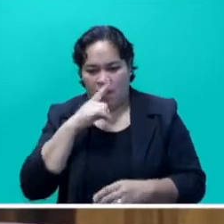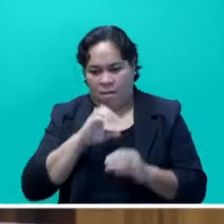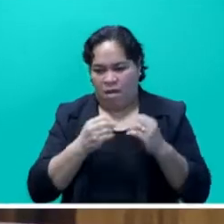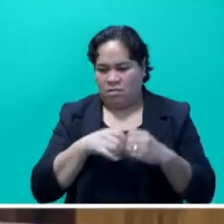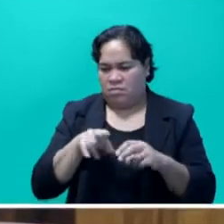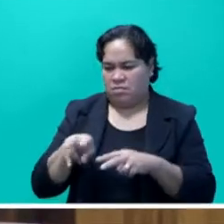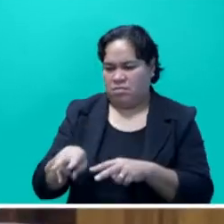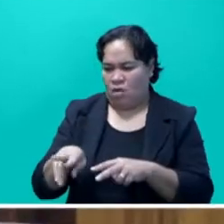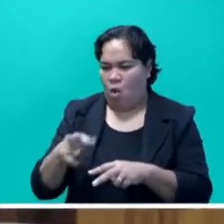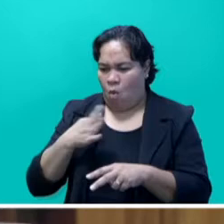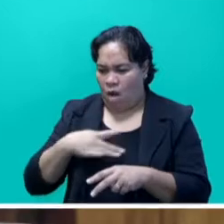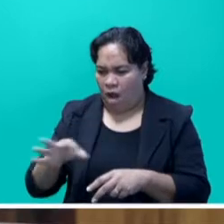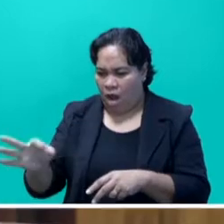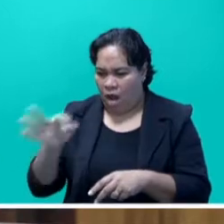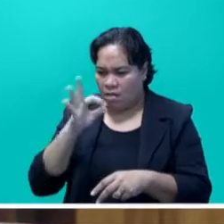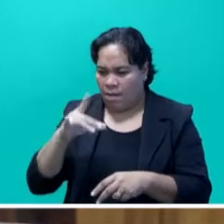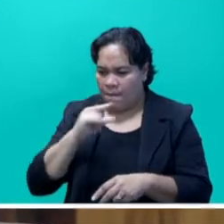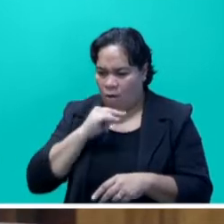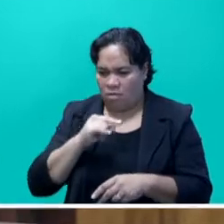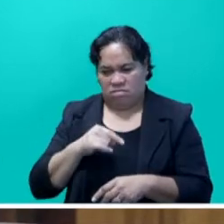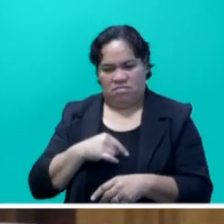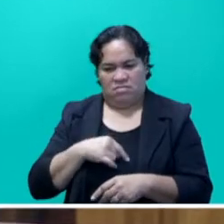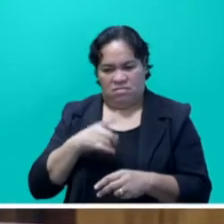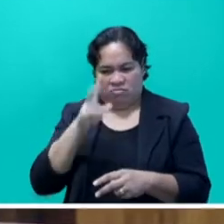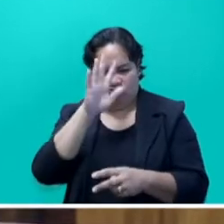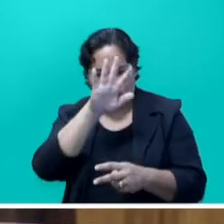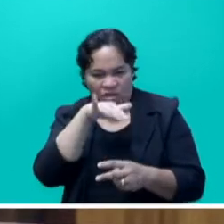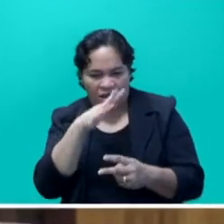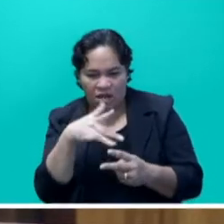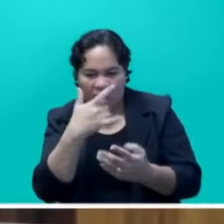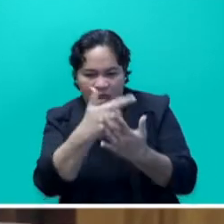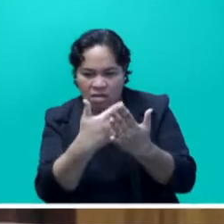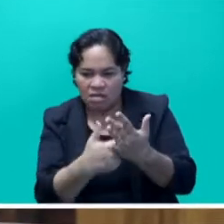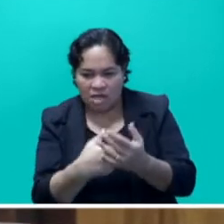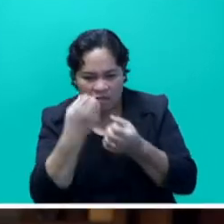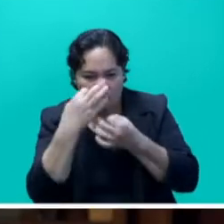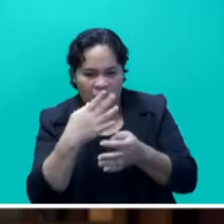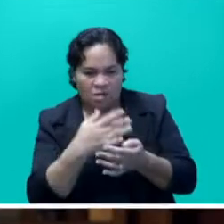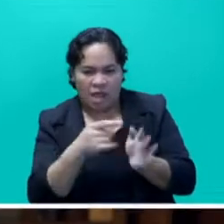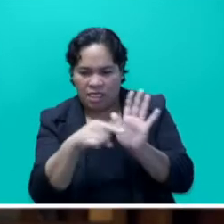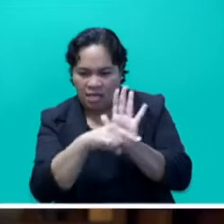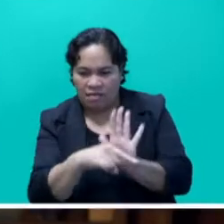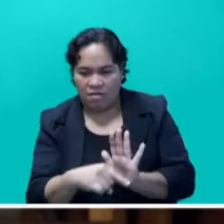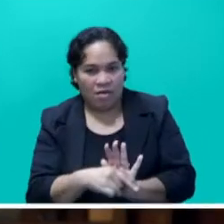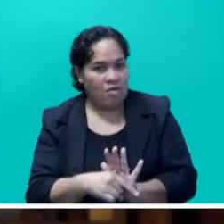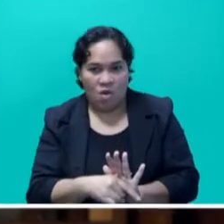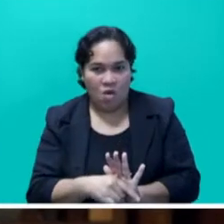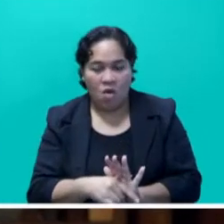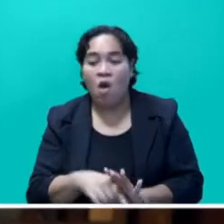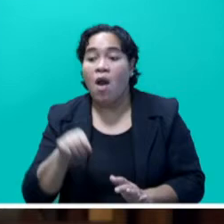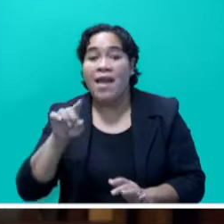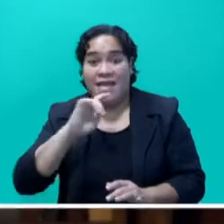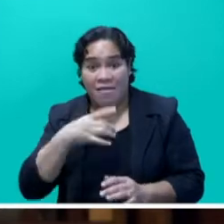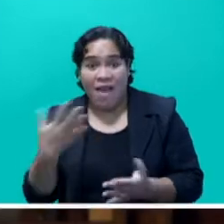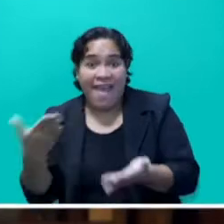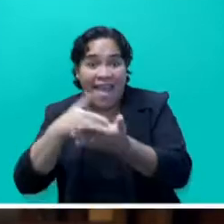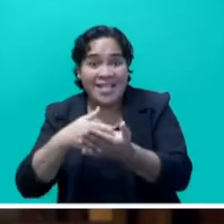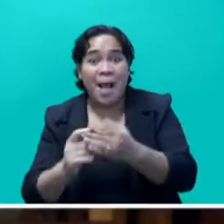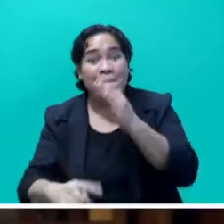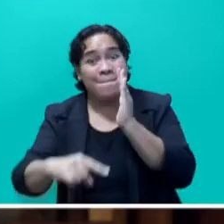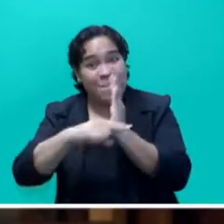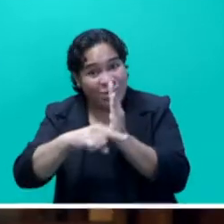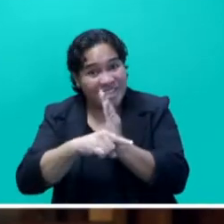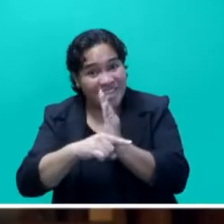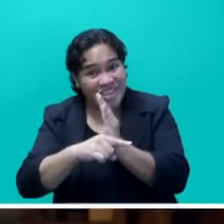considering this particular application. But if we also put a positive information, That